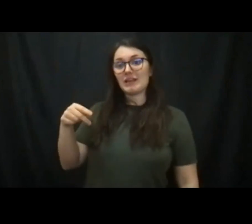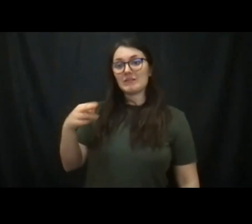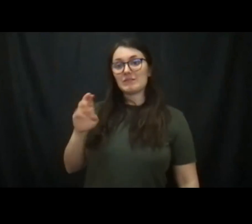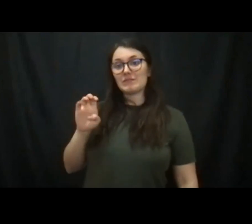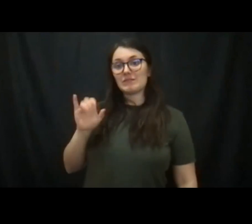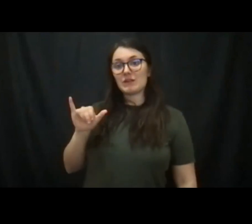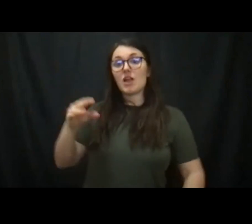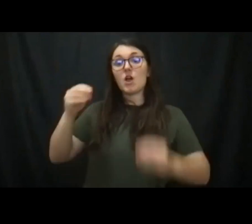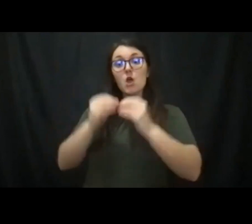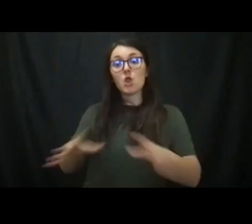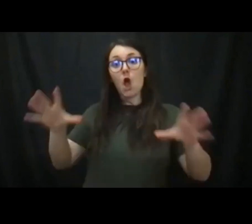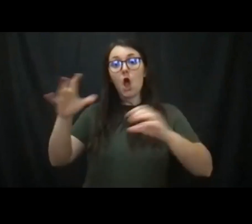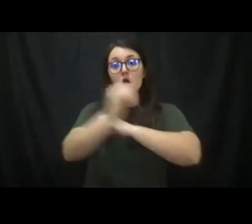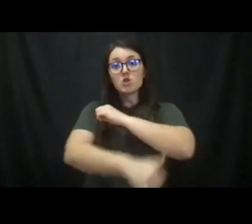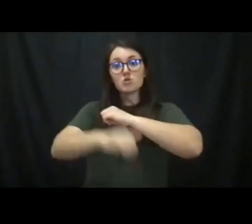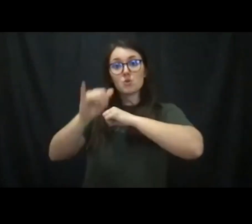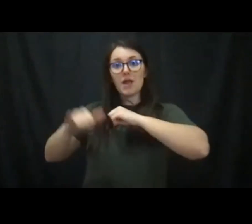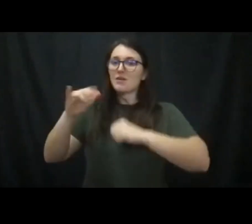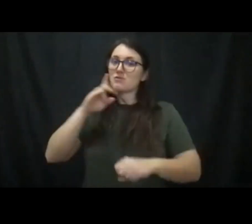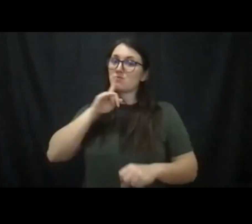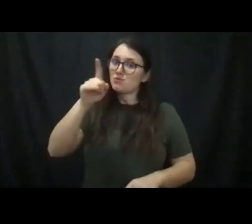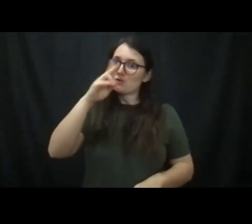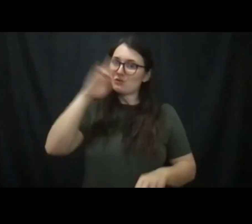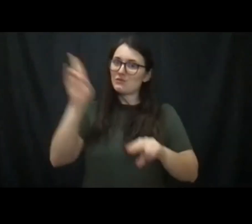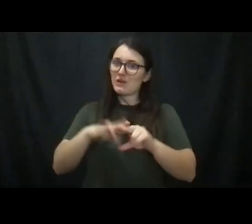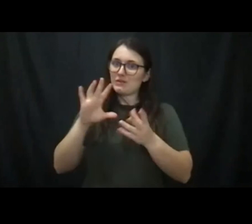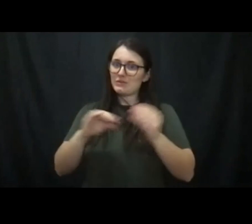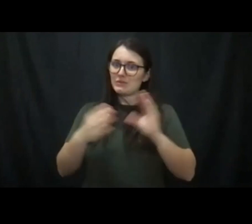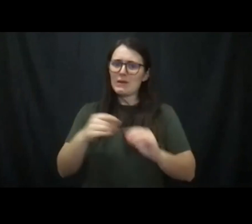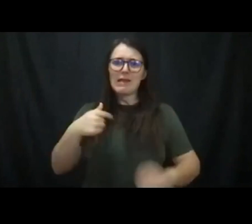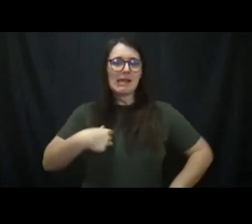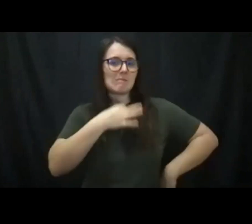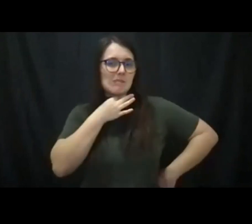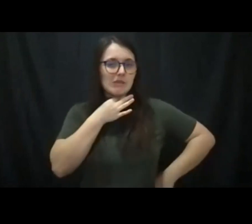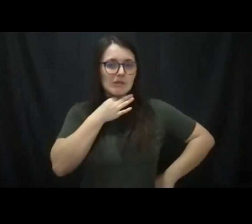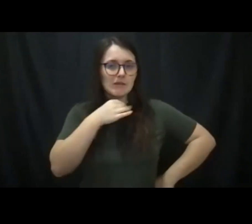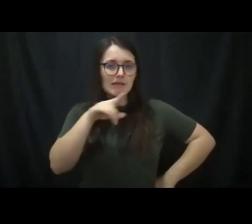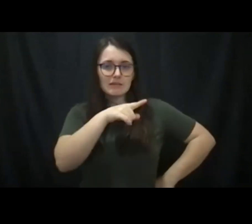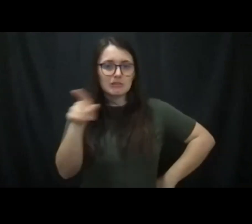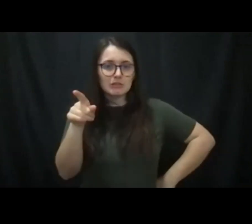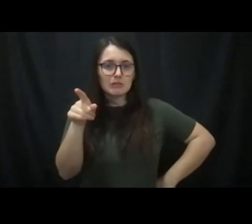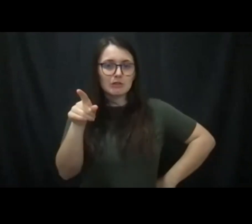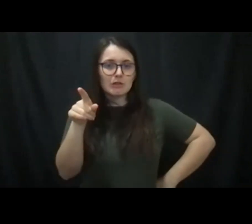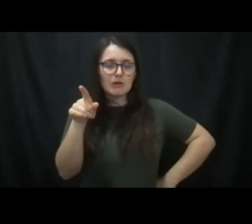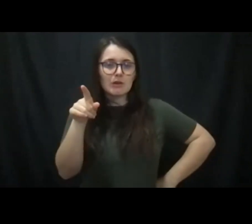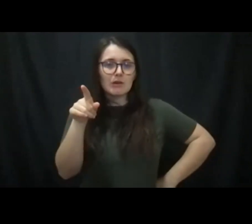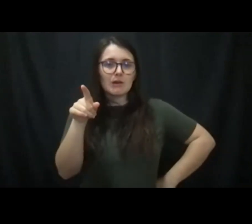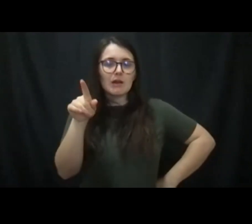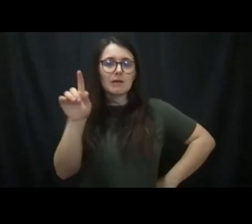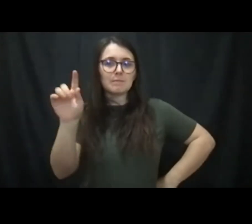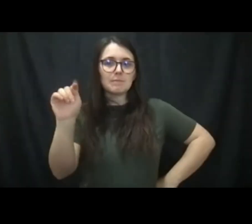story, true story. It's always fun to see those. I'm curious, I wonder if Miss Carrie knew anything about